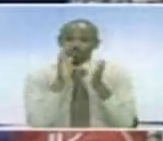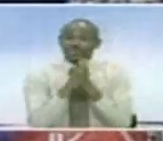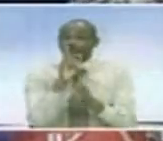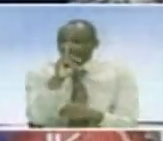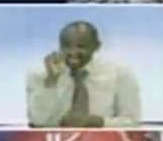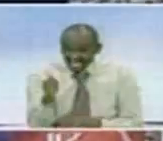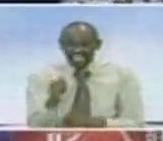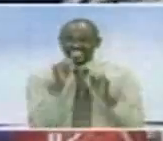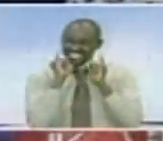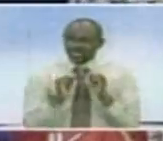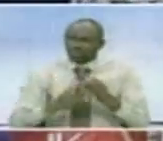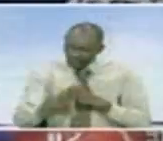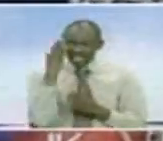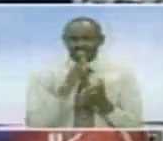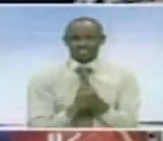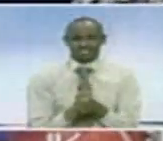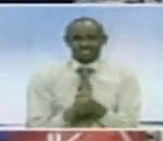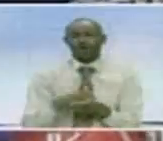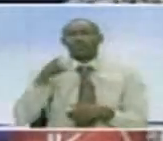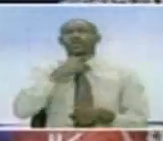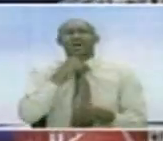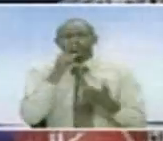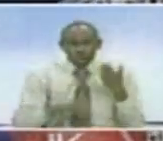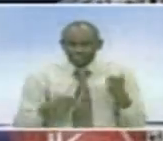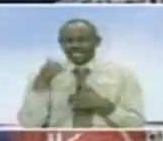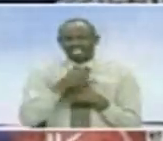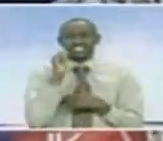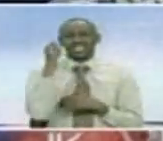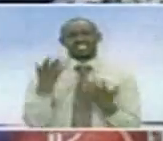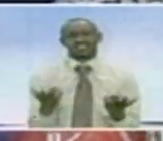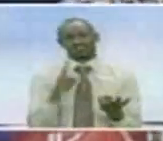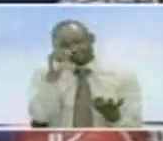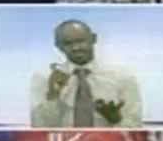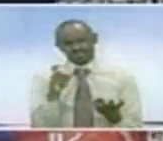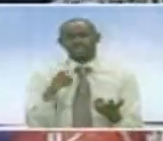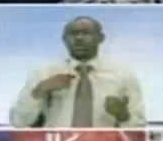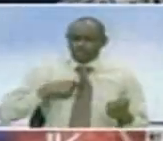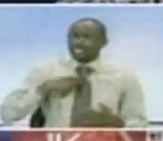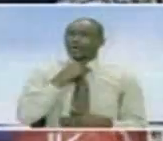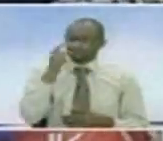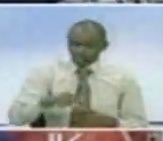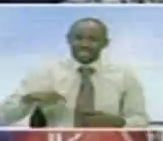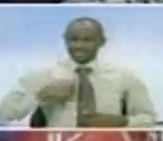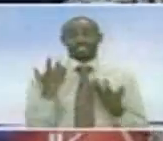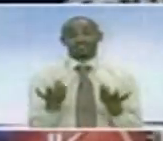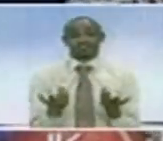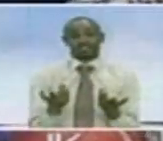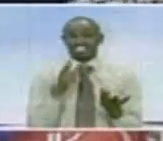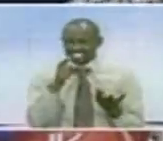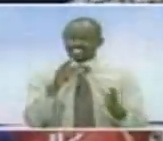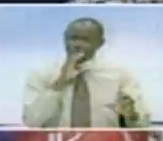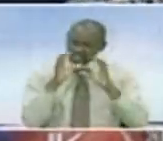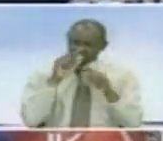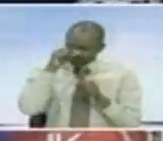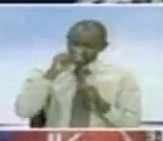new conversation. What do we want of our country? What do we want of ourselves? Mm. This is the conversation